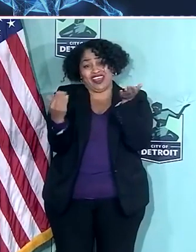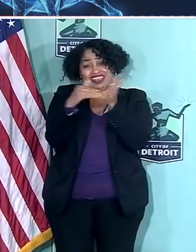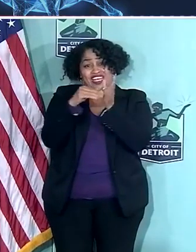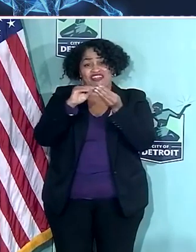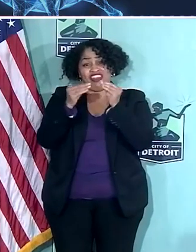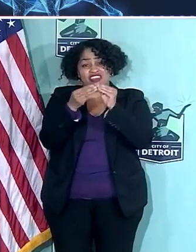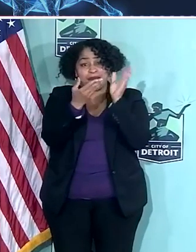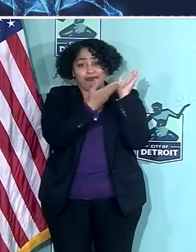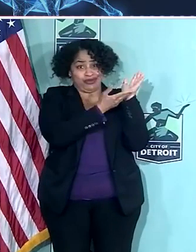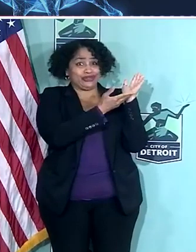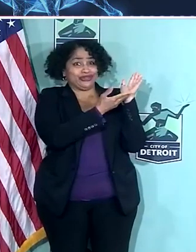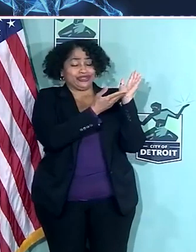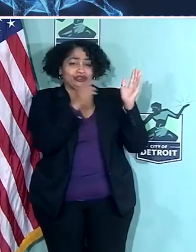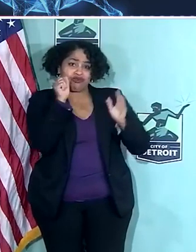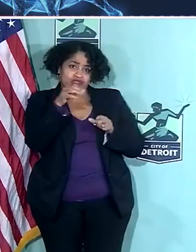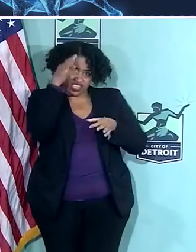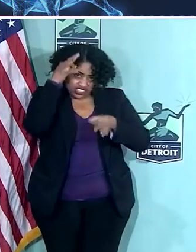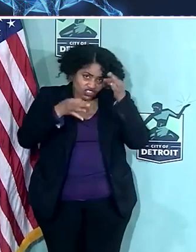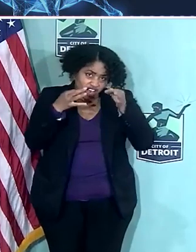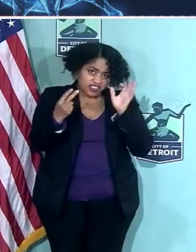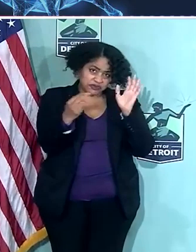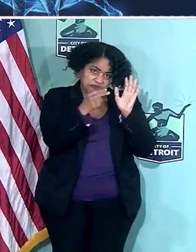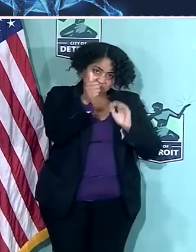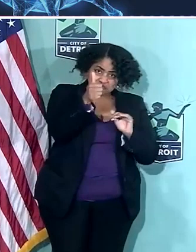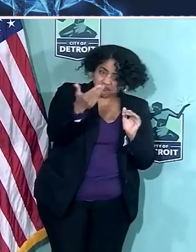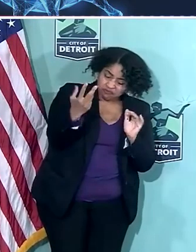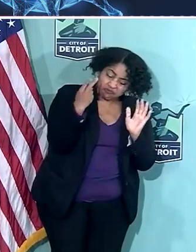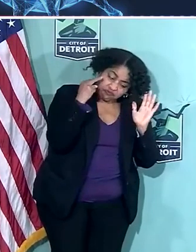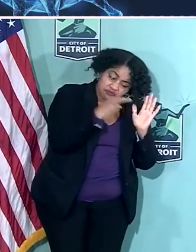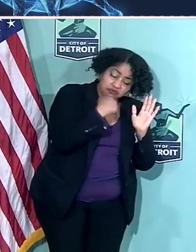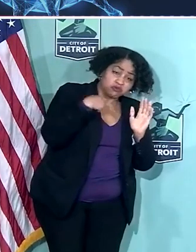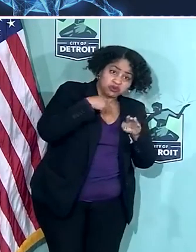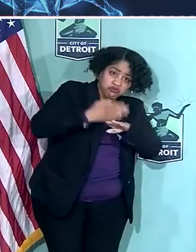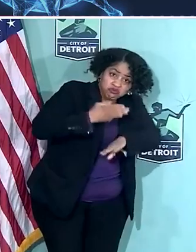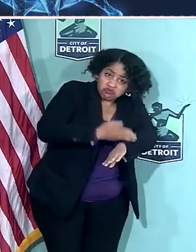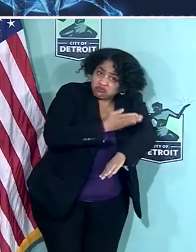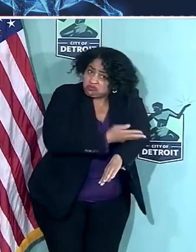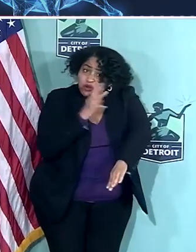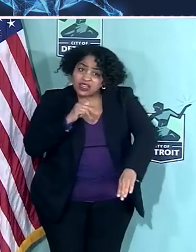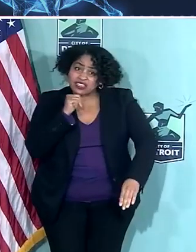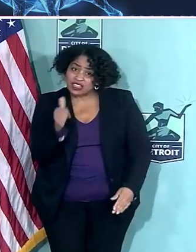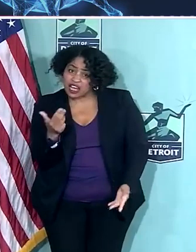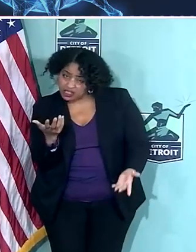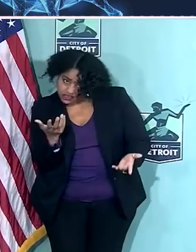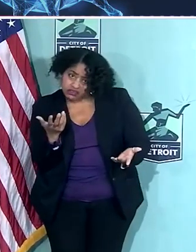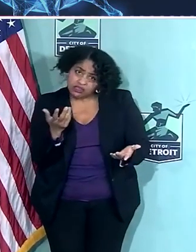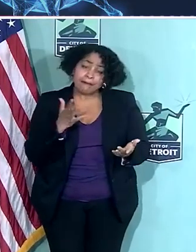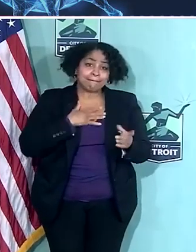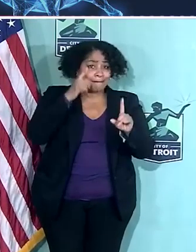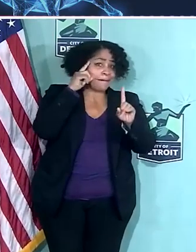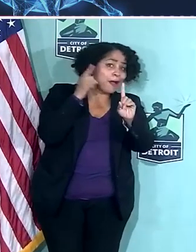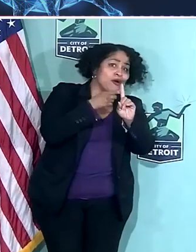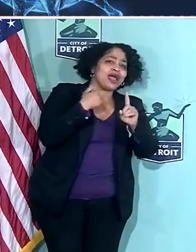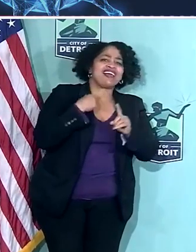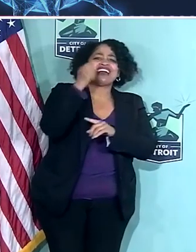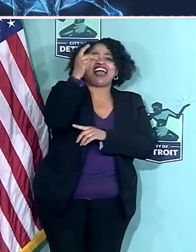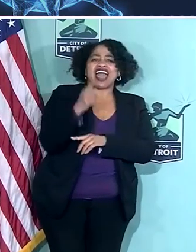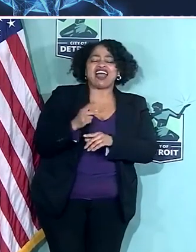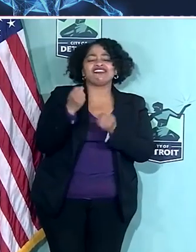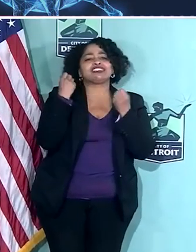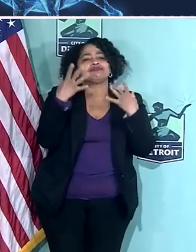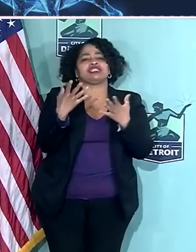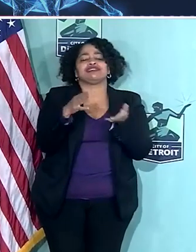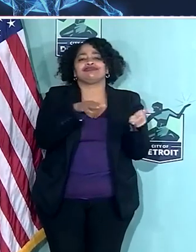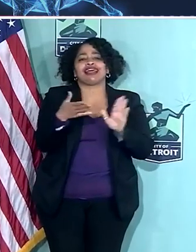numbers so you can judge for yourself whether we're making the progress we should be making. My goal is to have half as many deaths each